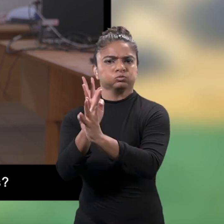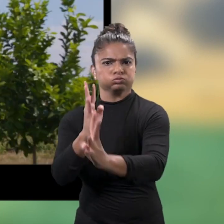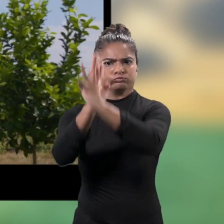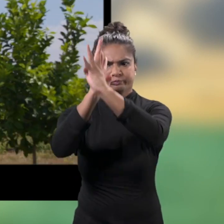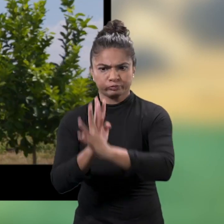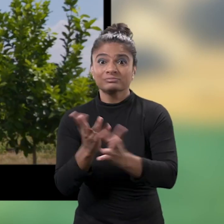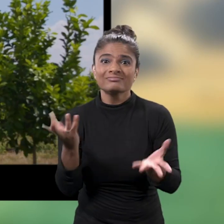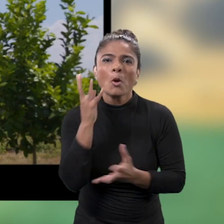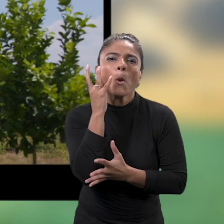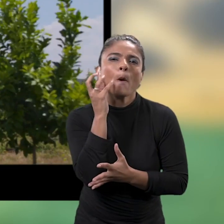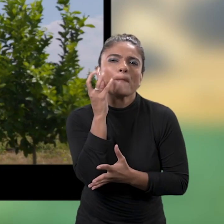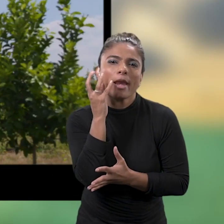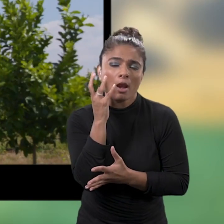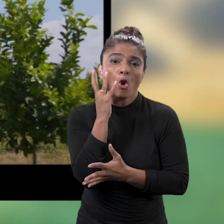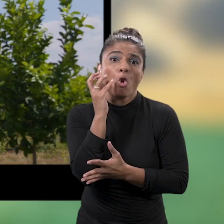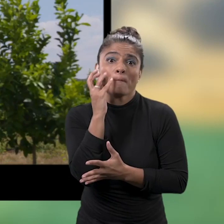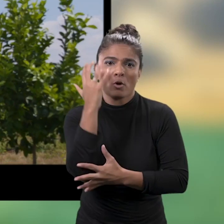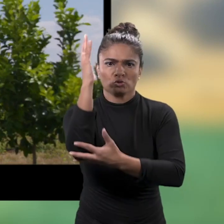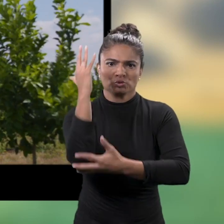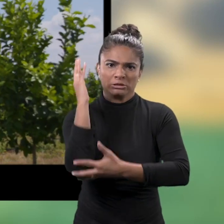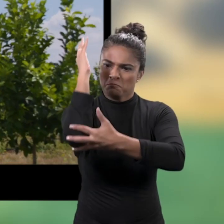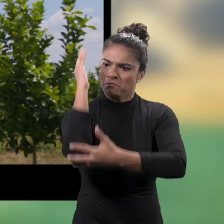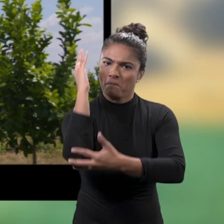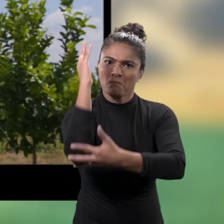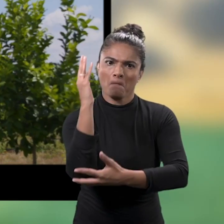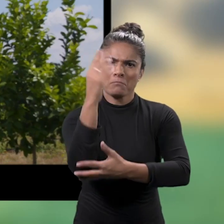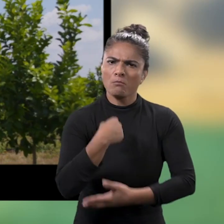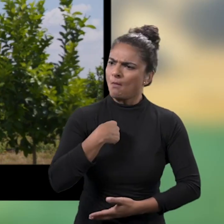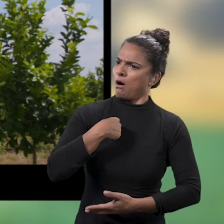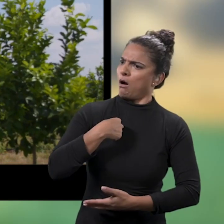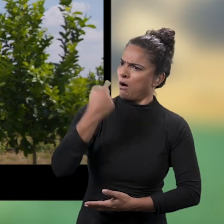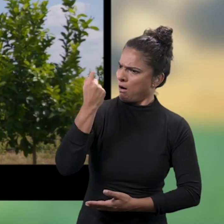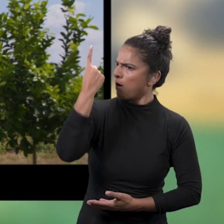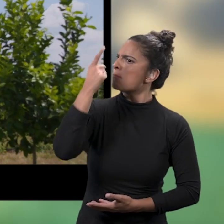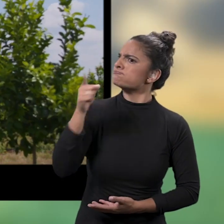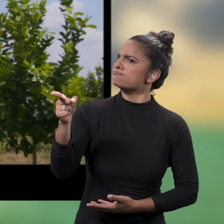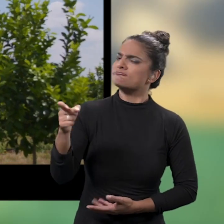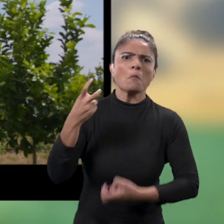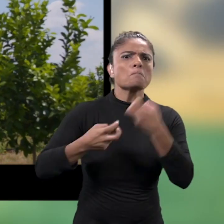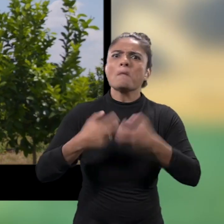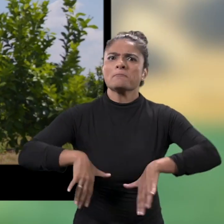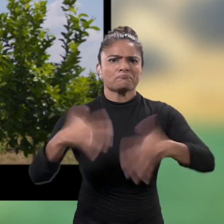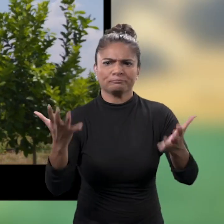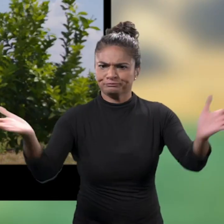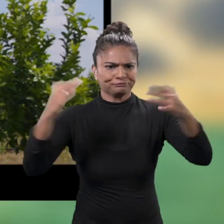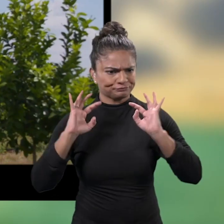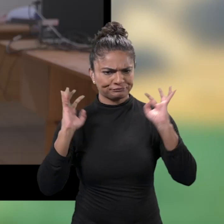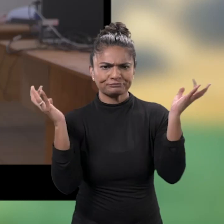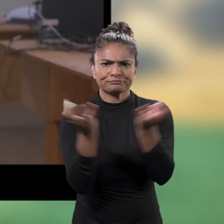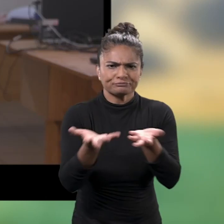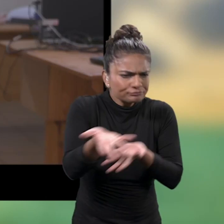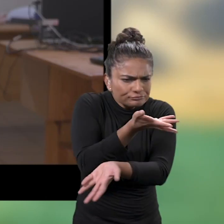crop oyili ukuthi ma lemon ke sibe nenkinga sibize bonke ama beneficiary sahlala nabo